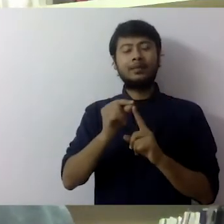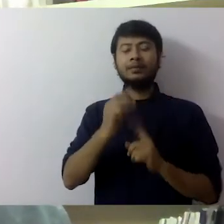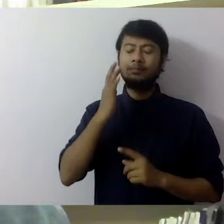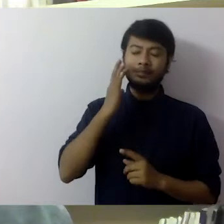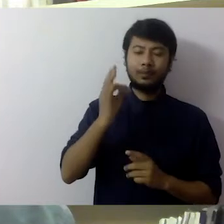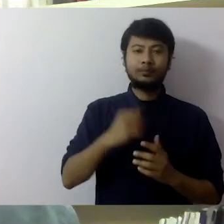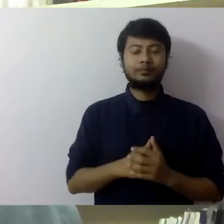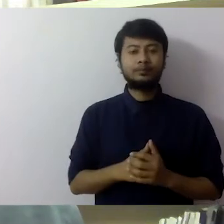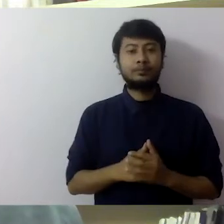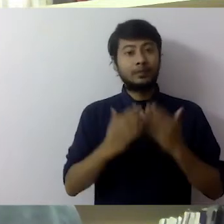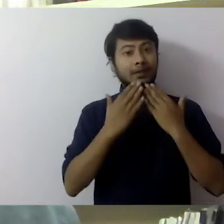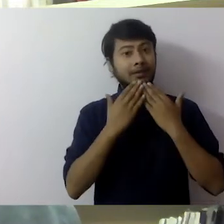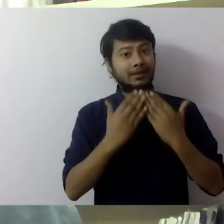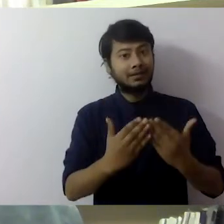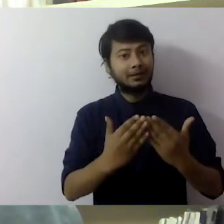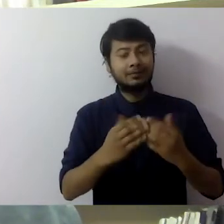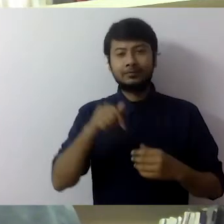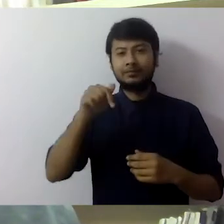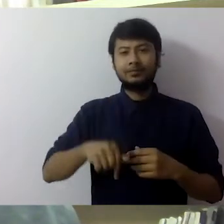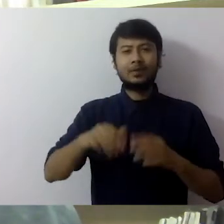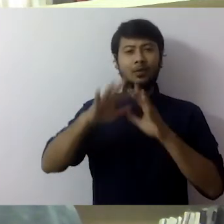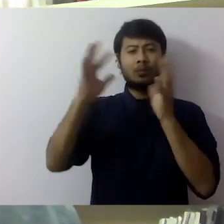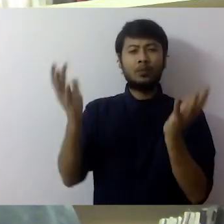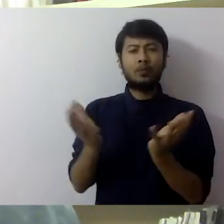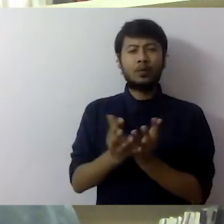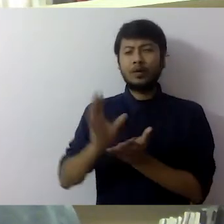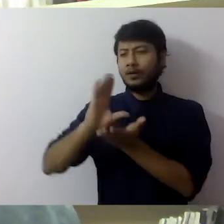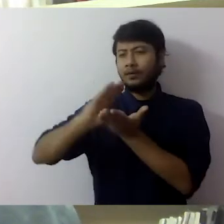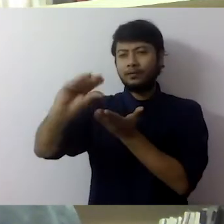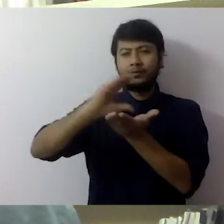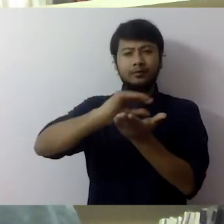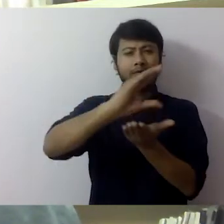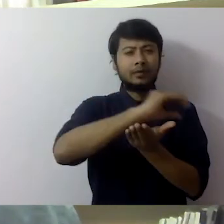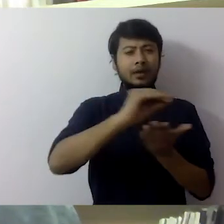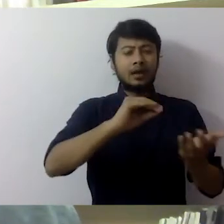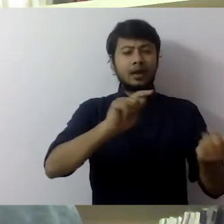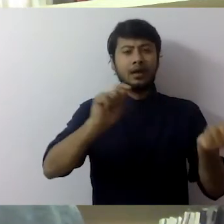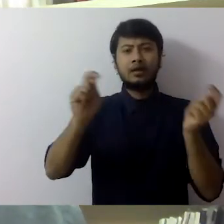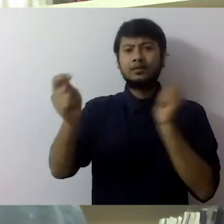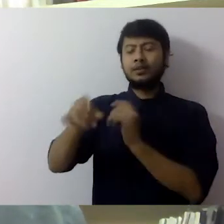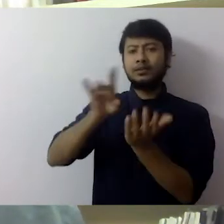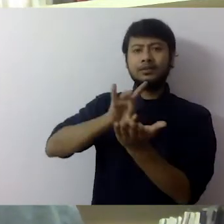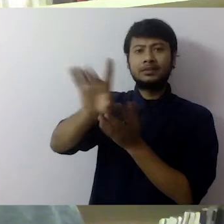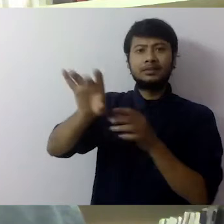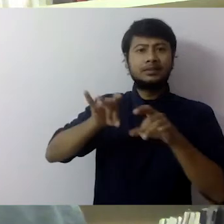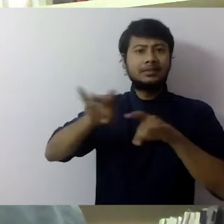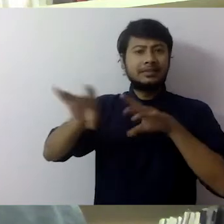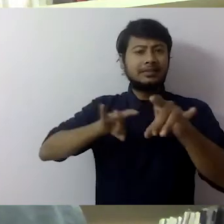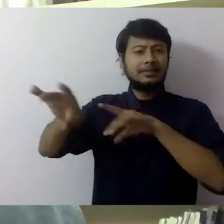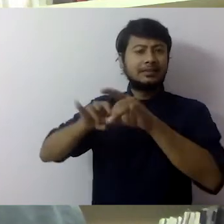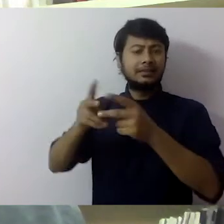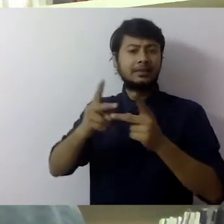opportunity. You know, we live in a world that is predominantly urban and getting more so by the day. As hubs of